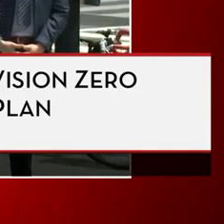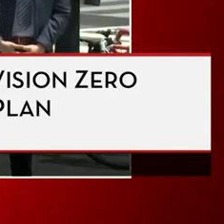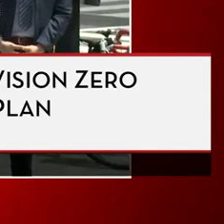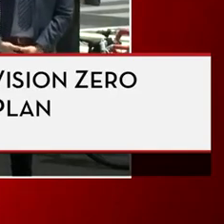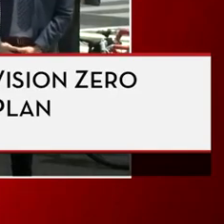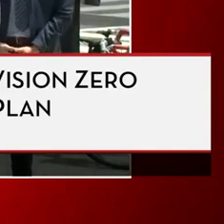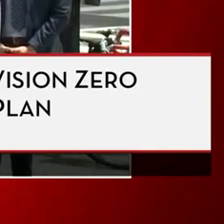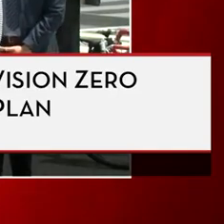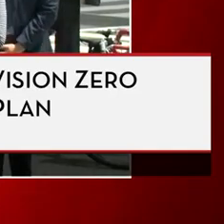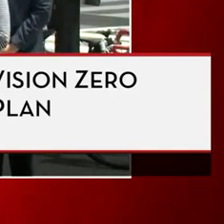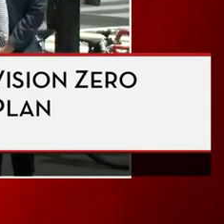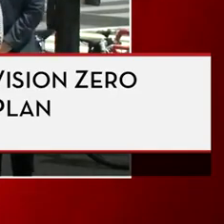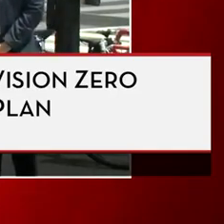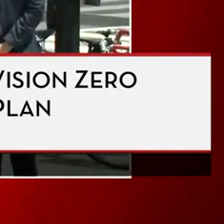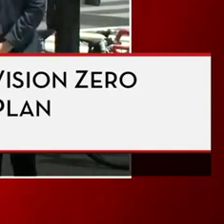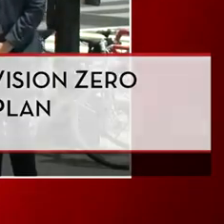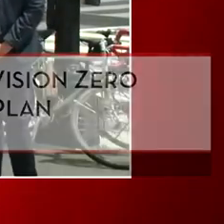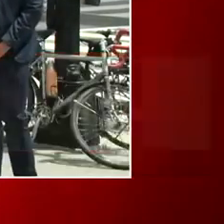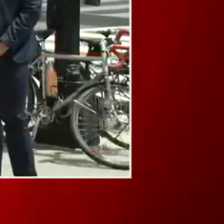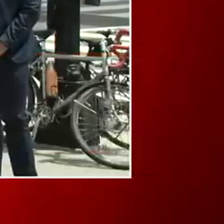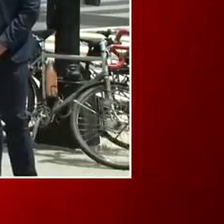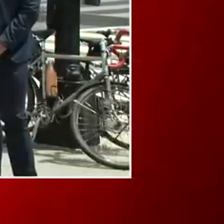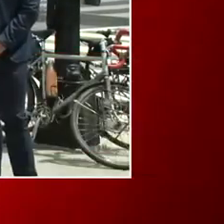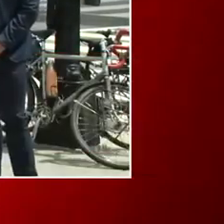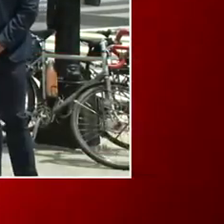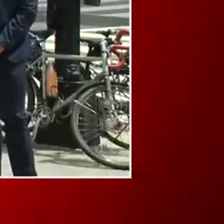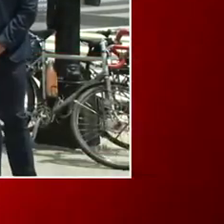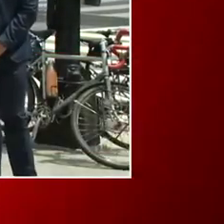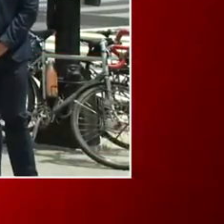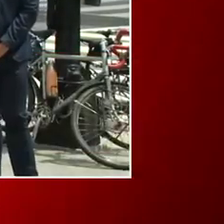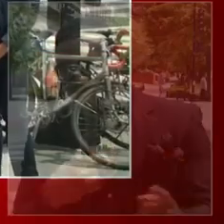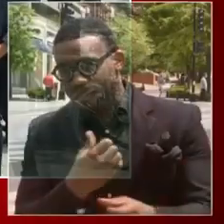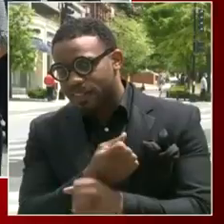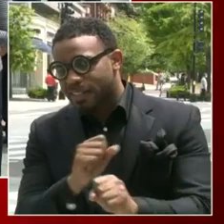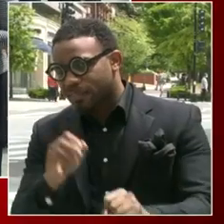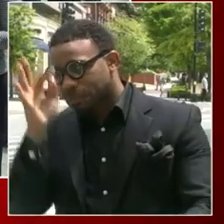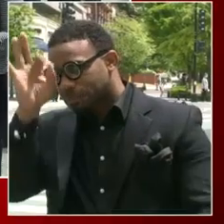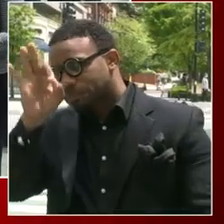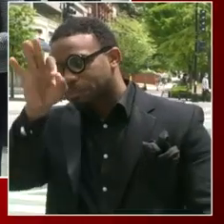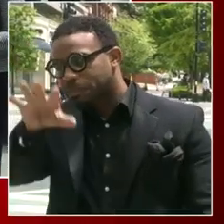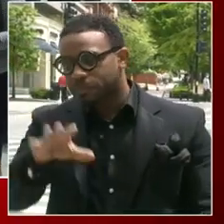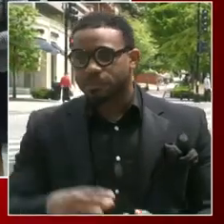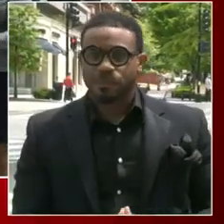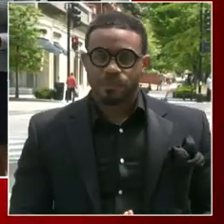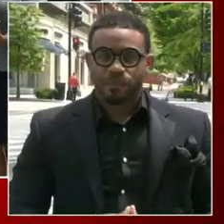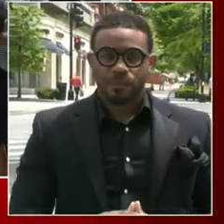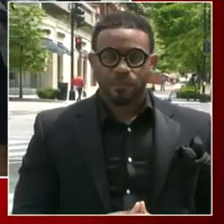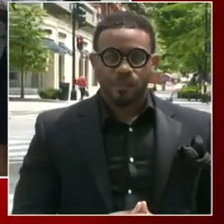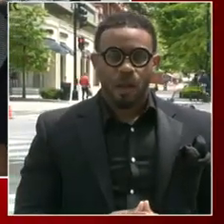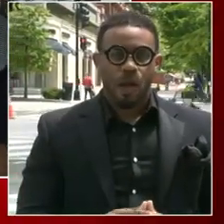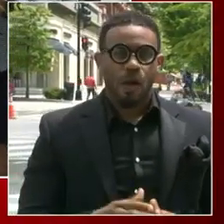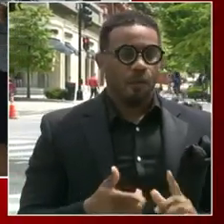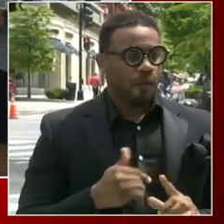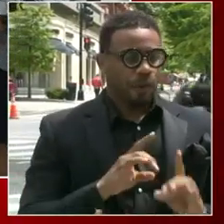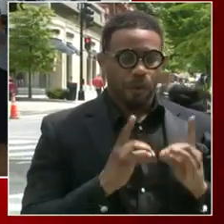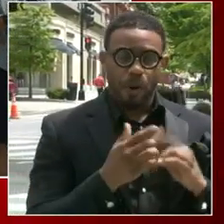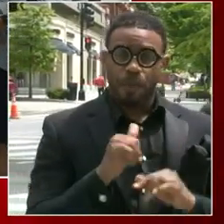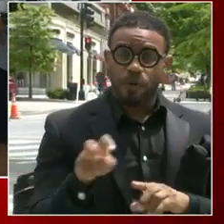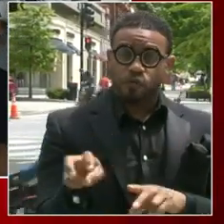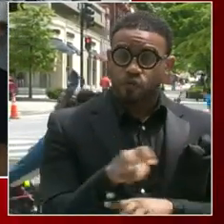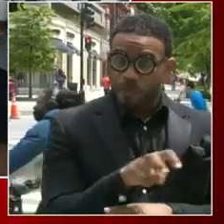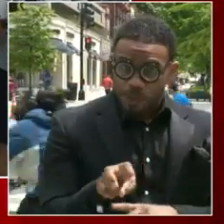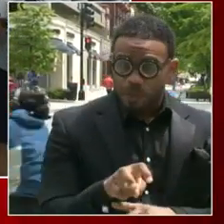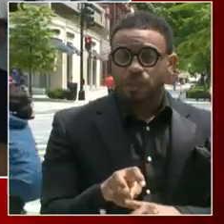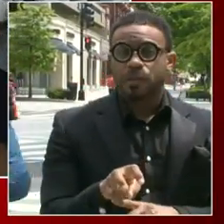Hi, my name is Yolani Williams, and I'm a safety tech for the Department of Transportation at Horace